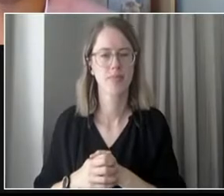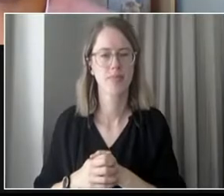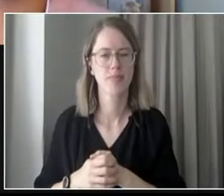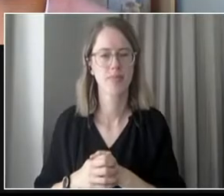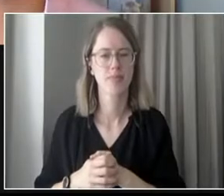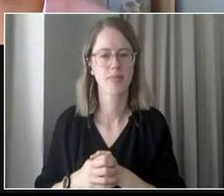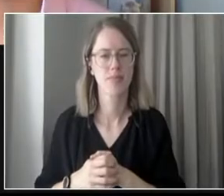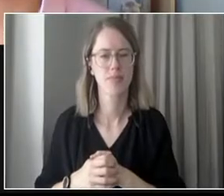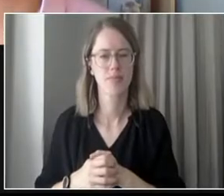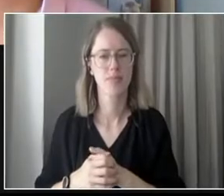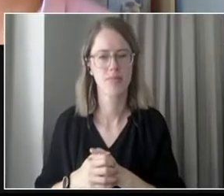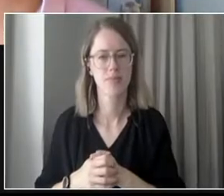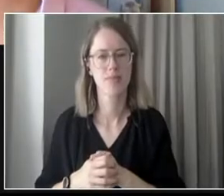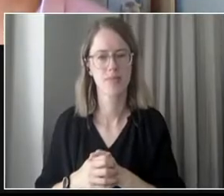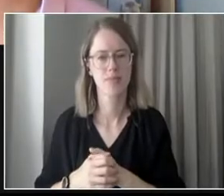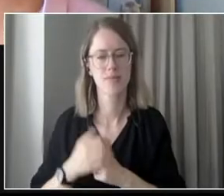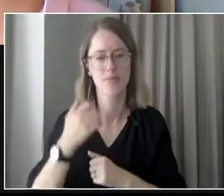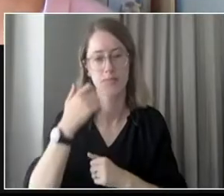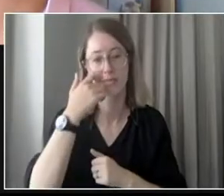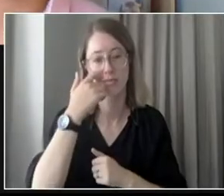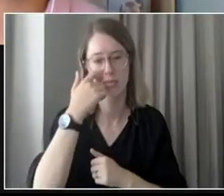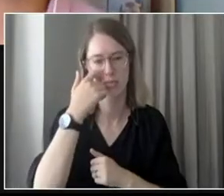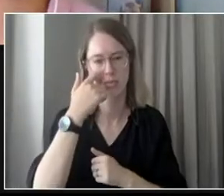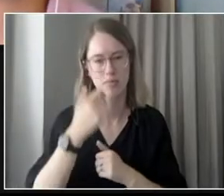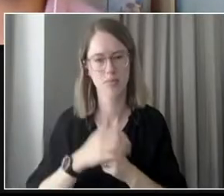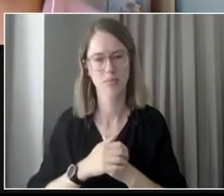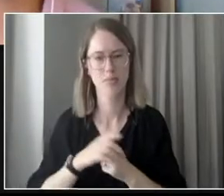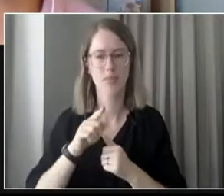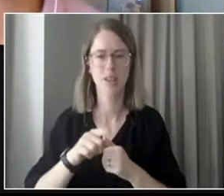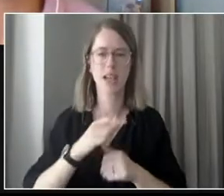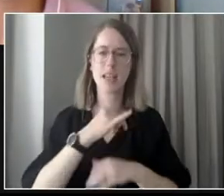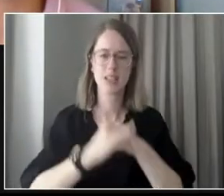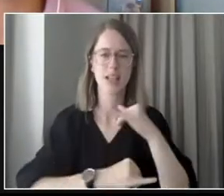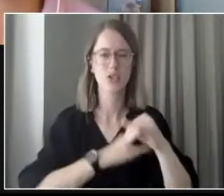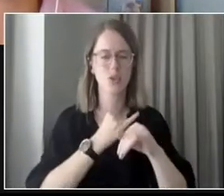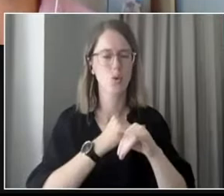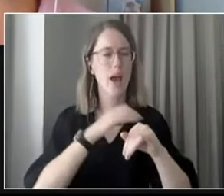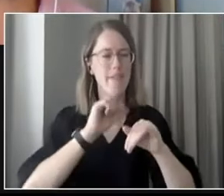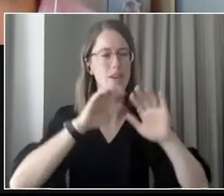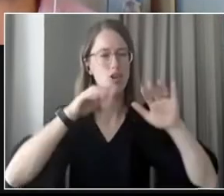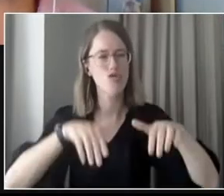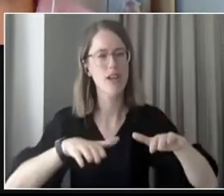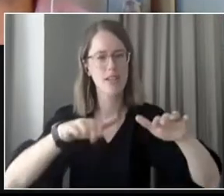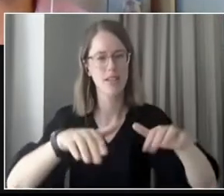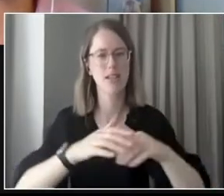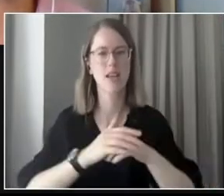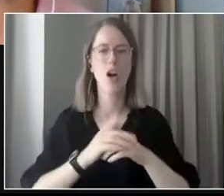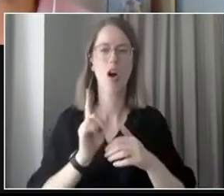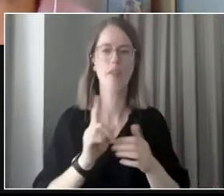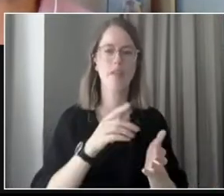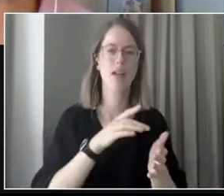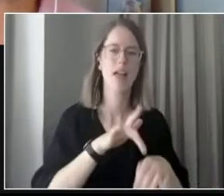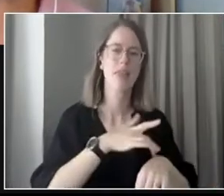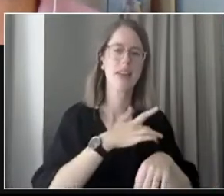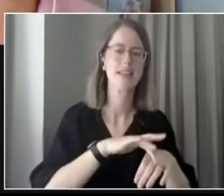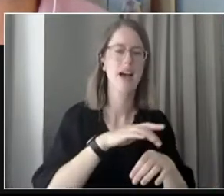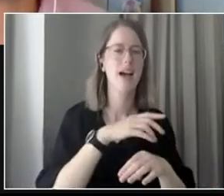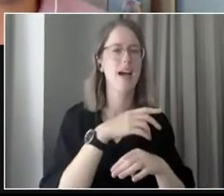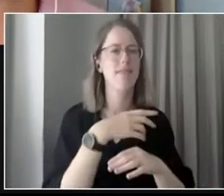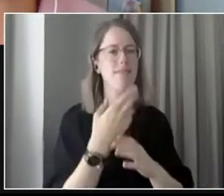There has been a kind of meta trend internationally of commercializing art and culture.